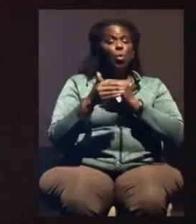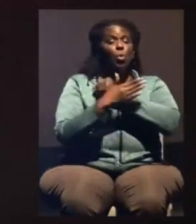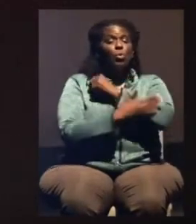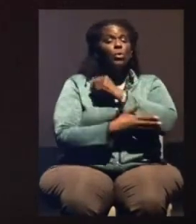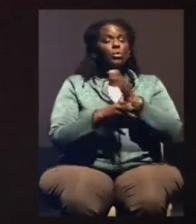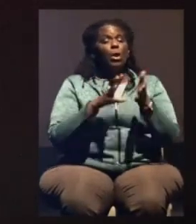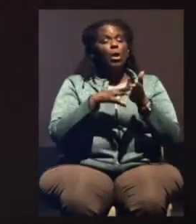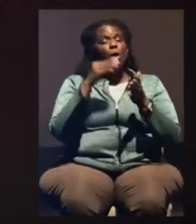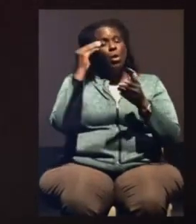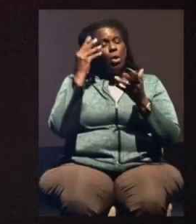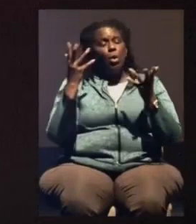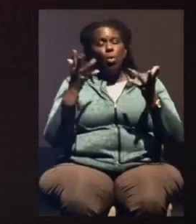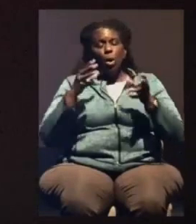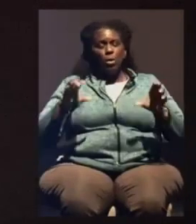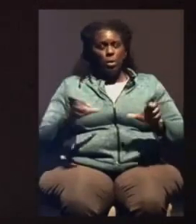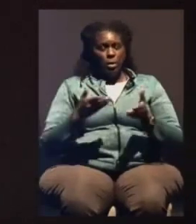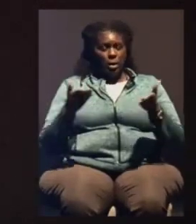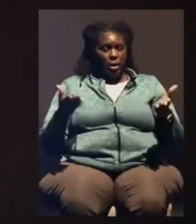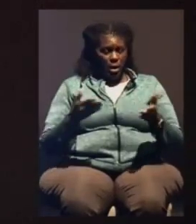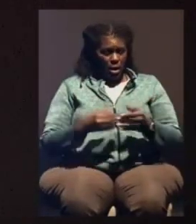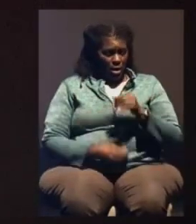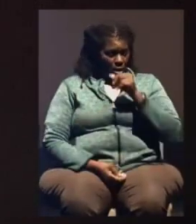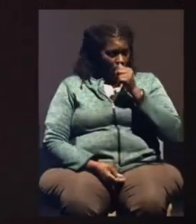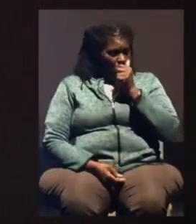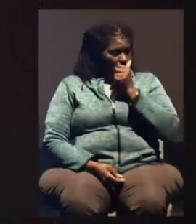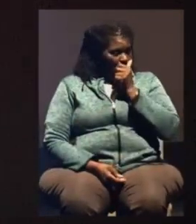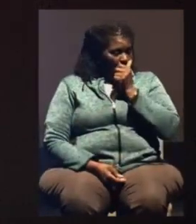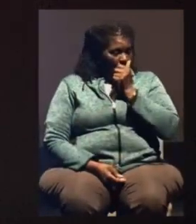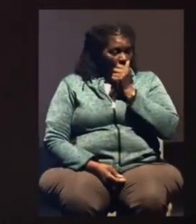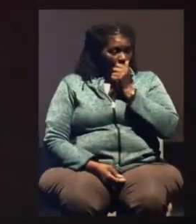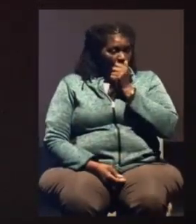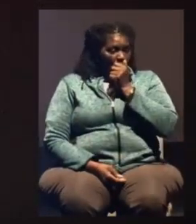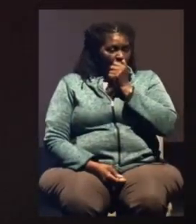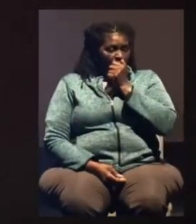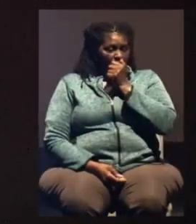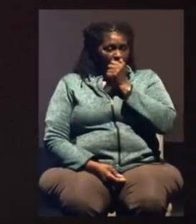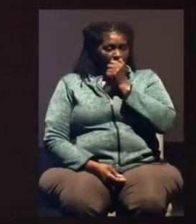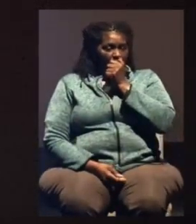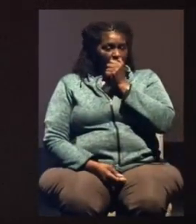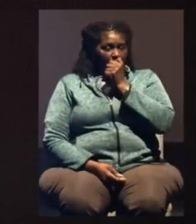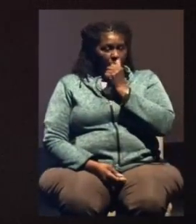here? What would be the lessons the country would derive? Well,